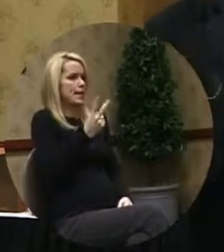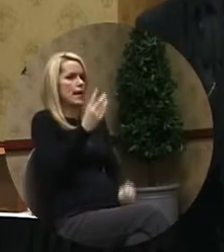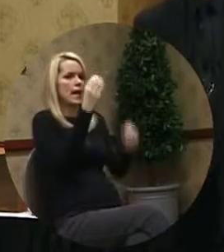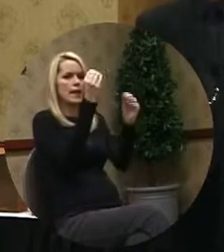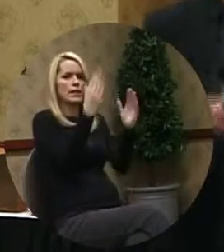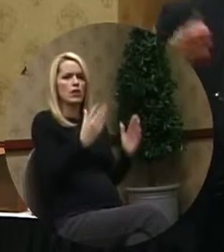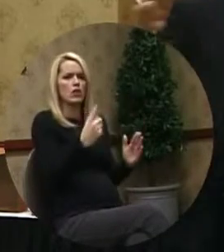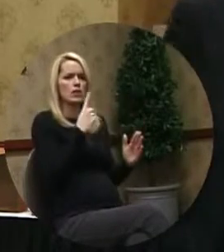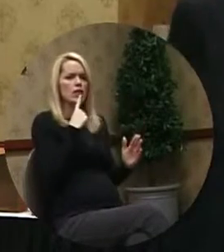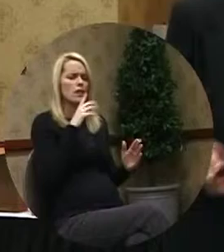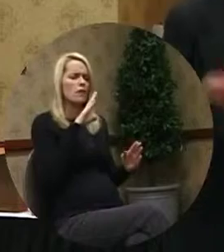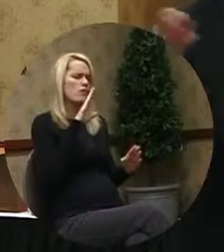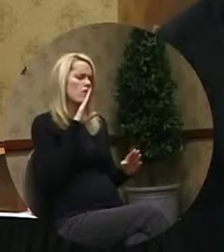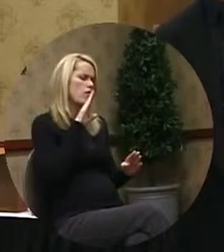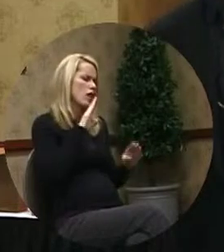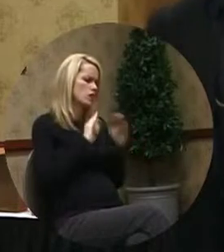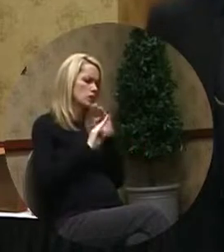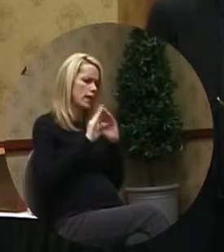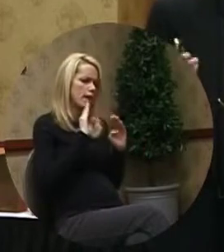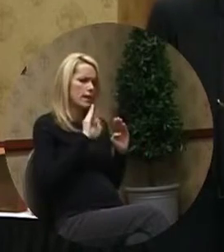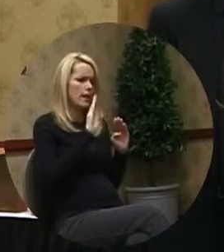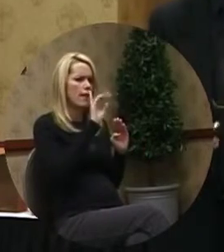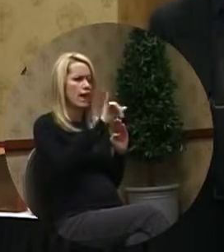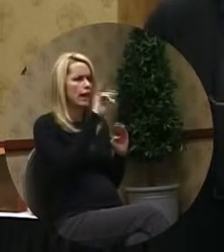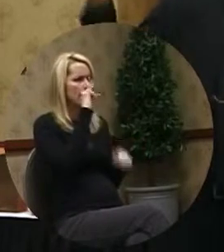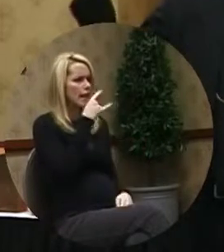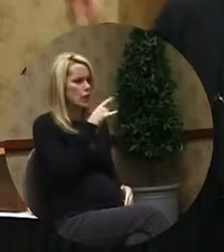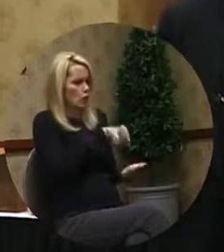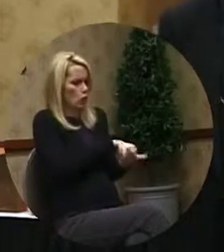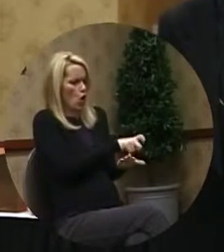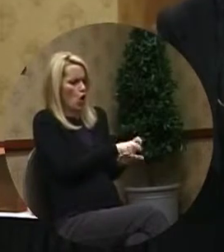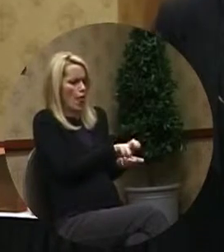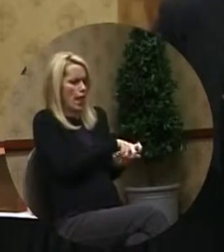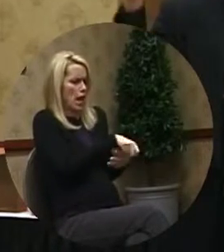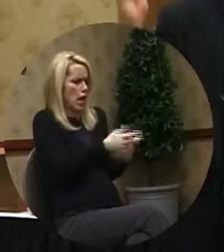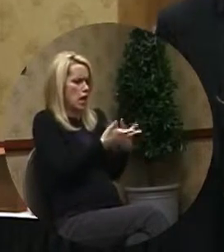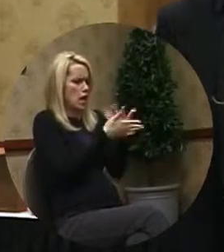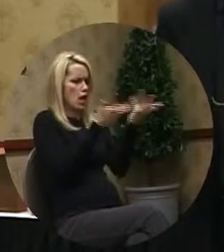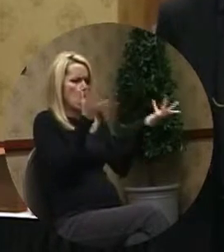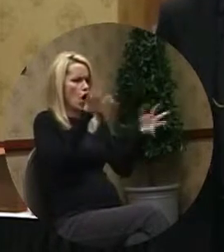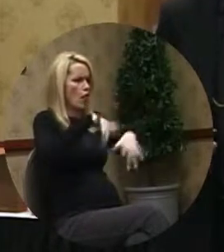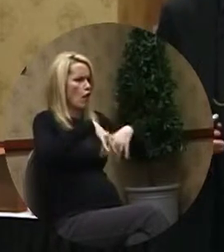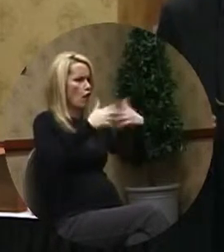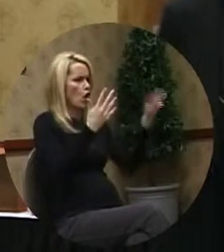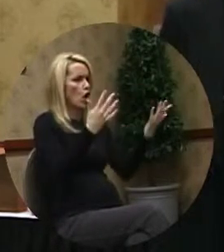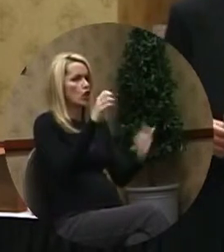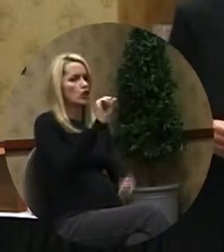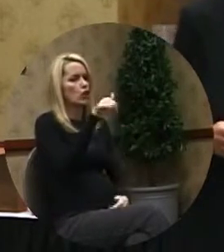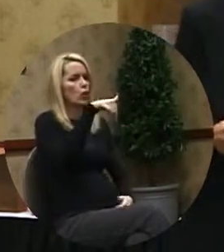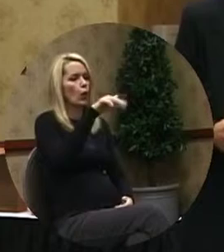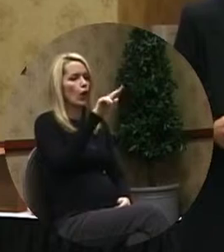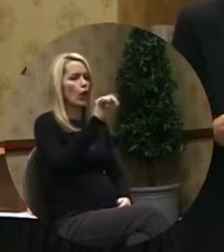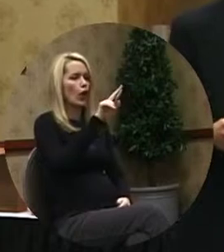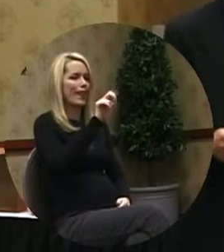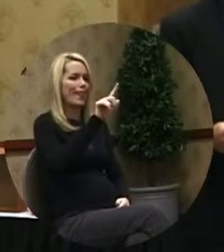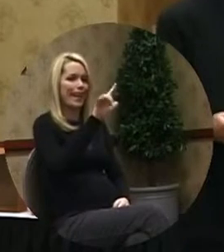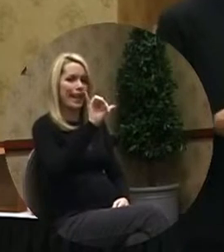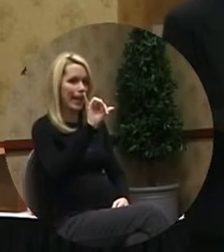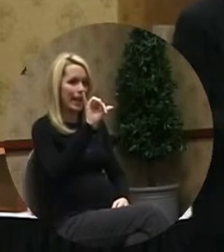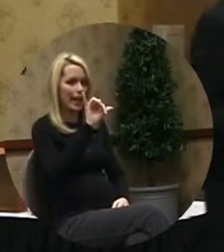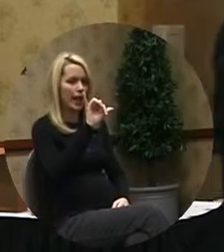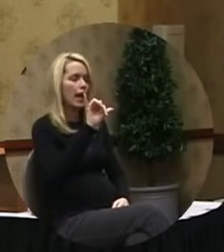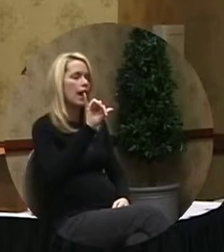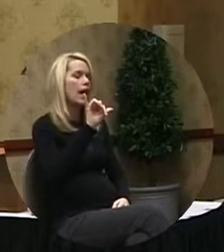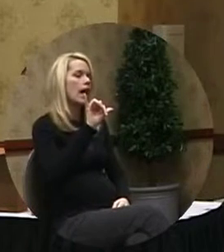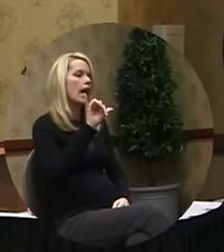so frustrated, this kid is just really squirrely and I don't know what to do, and you go, what does squirrely mean? I don't know, they're just all over everywhere doing all sorts of stuff. Well, let me take a look and just see what I see, and you can't